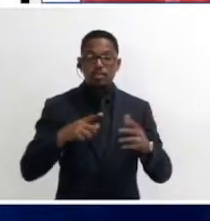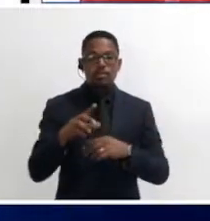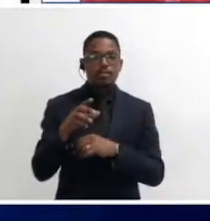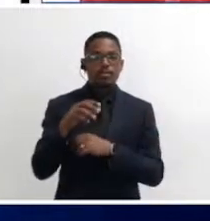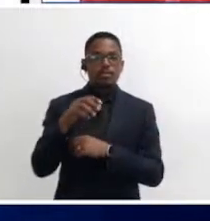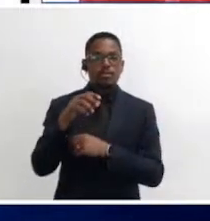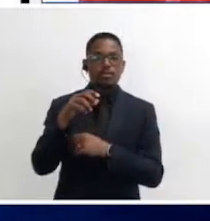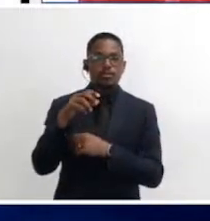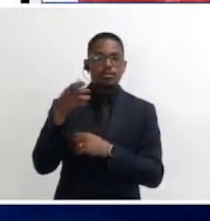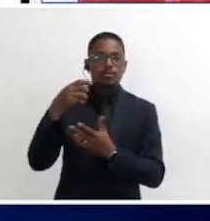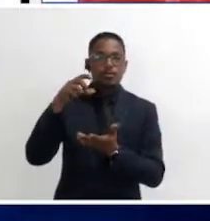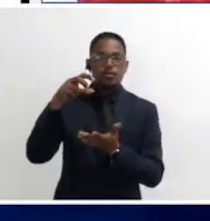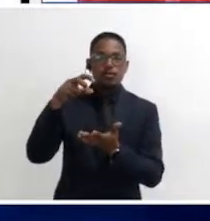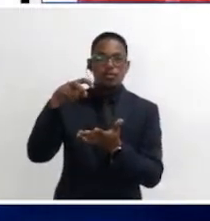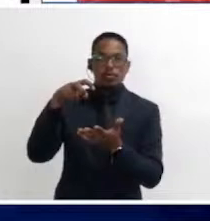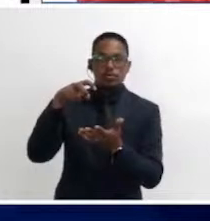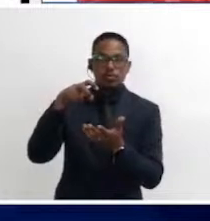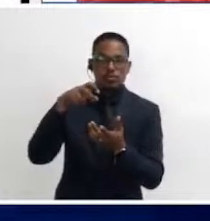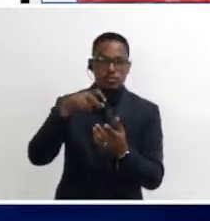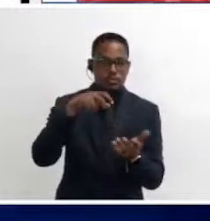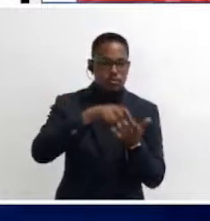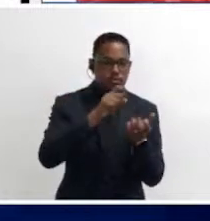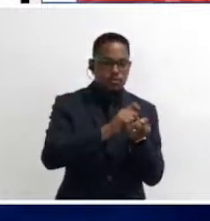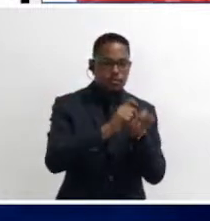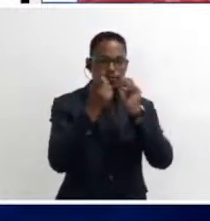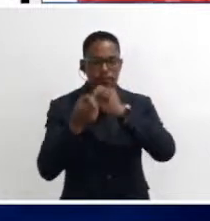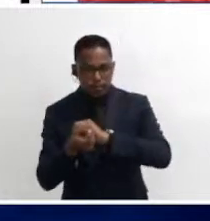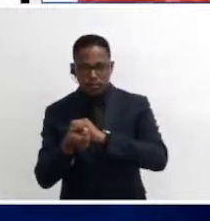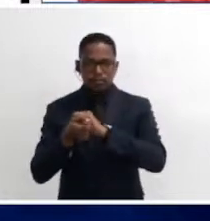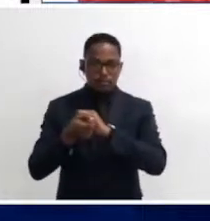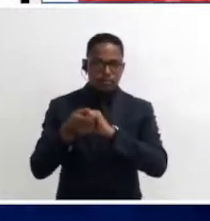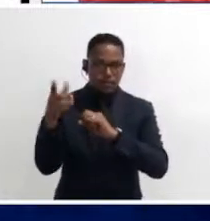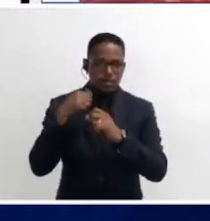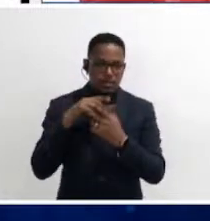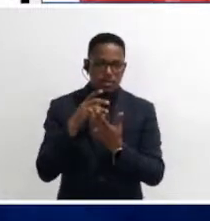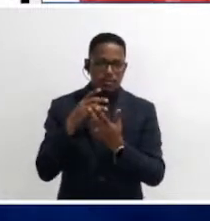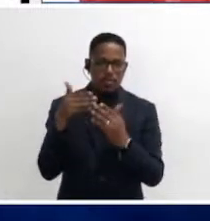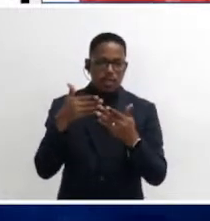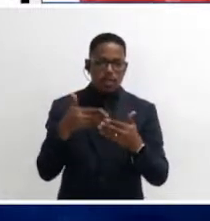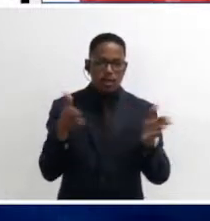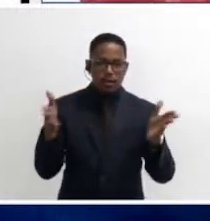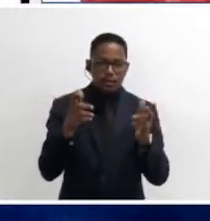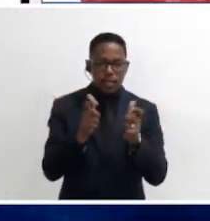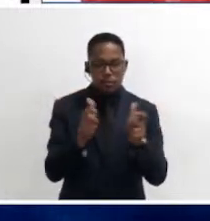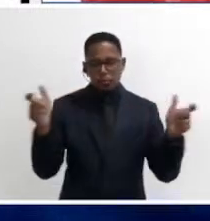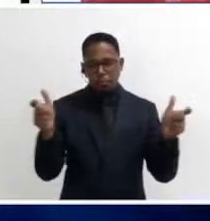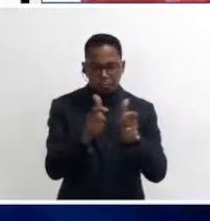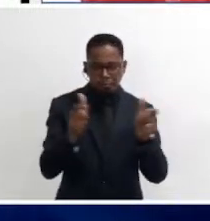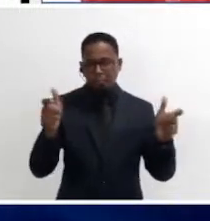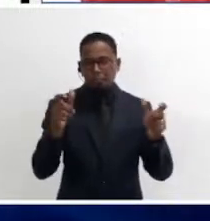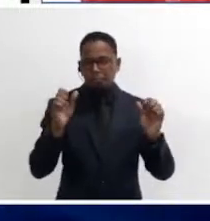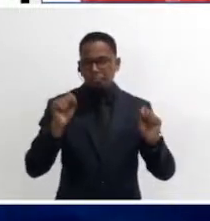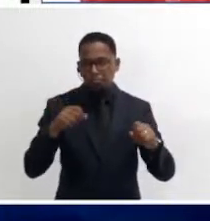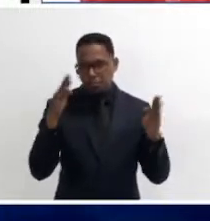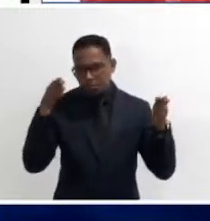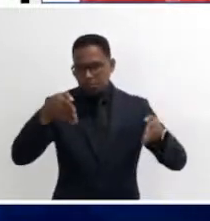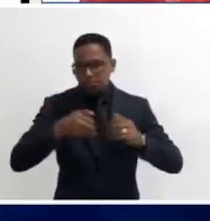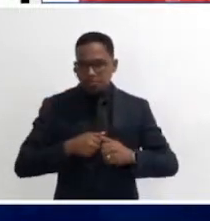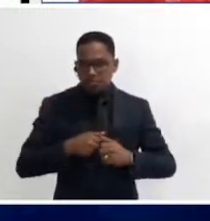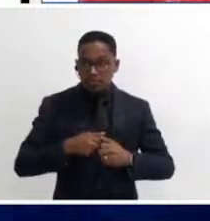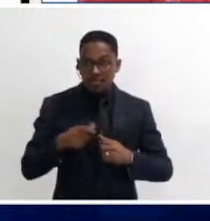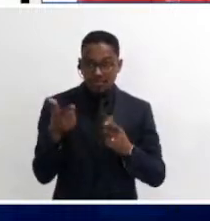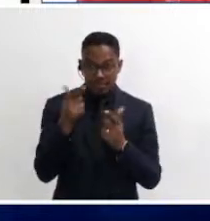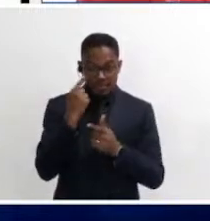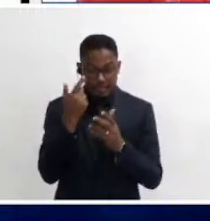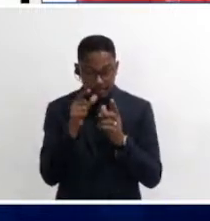at the chip level, the spacing of the pads, the bond pads that we connect to, are very tight.